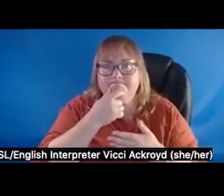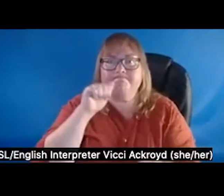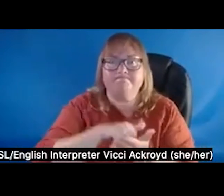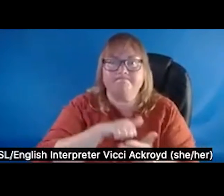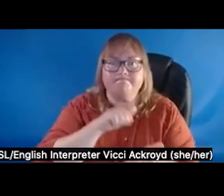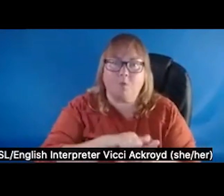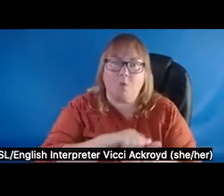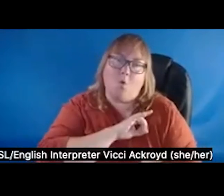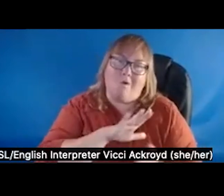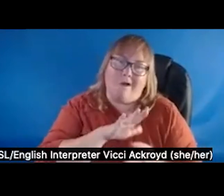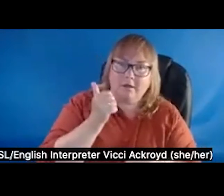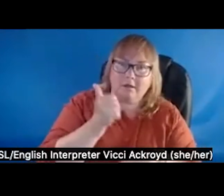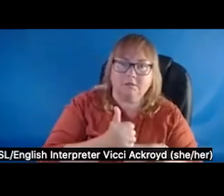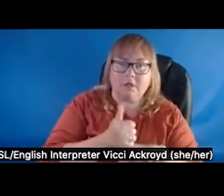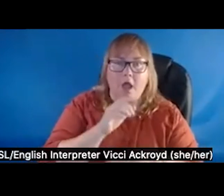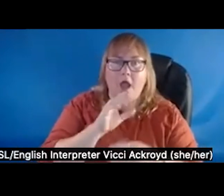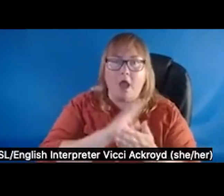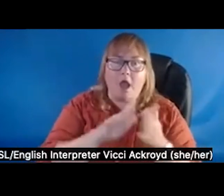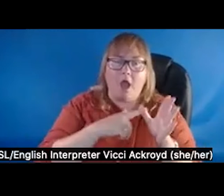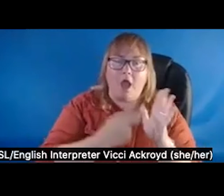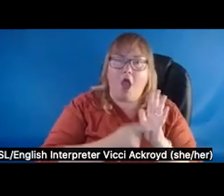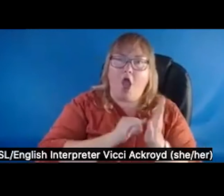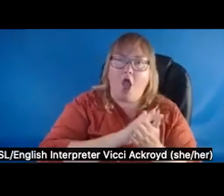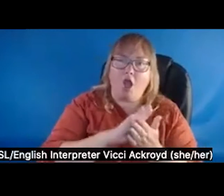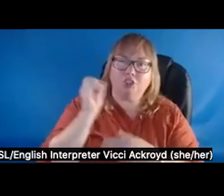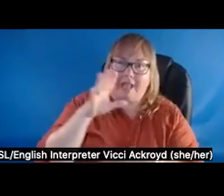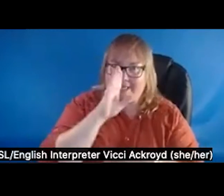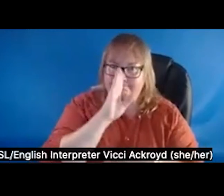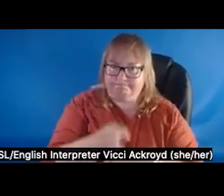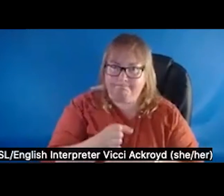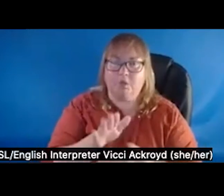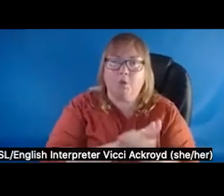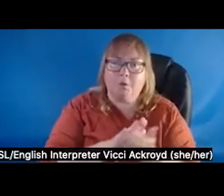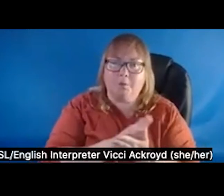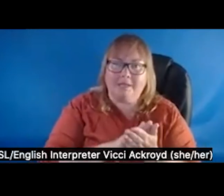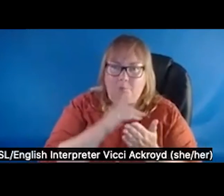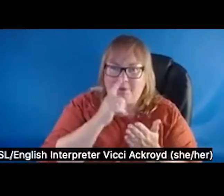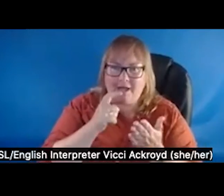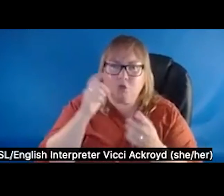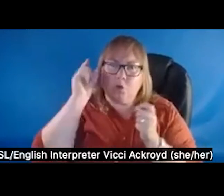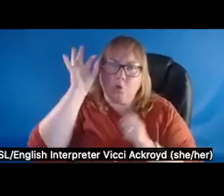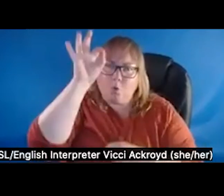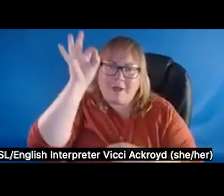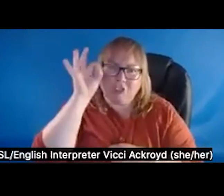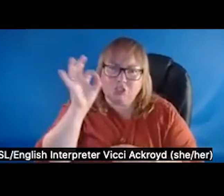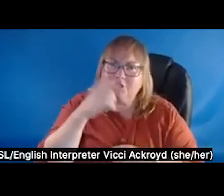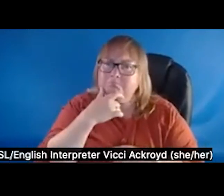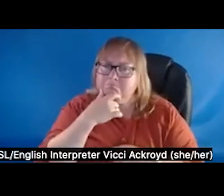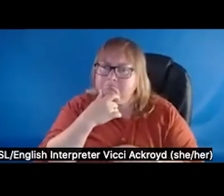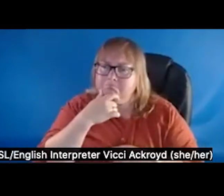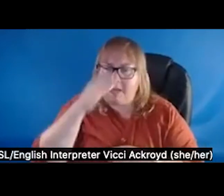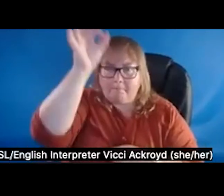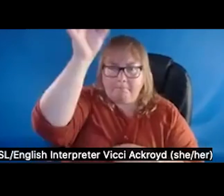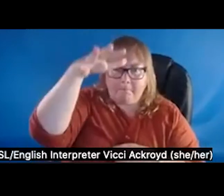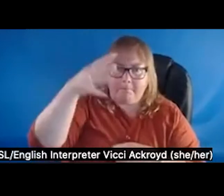a place for all of these questions to be explored in a more public way, and invite practitioners